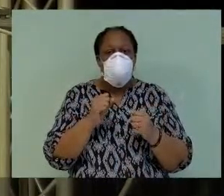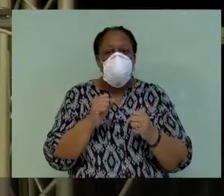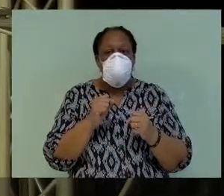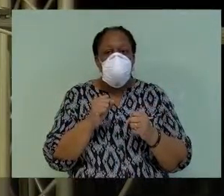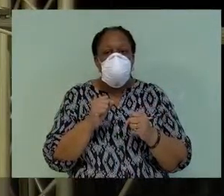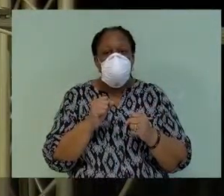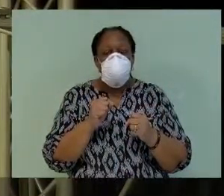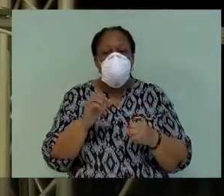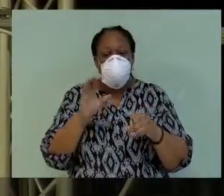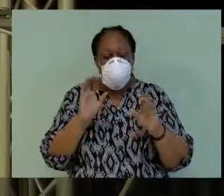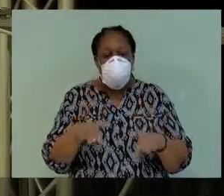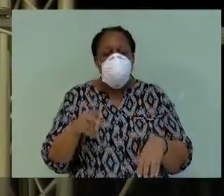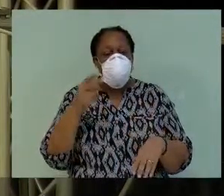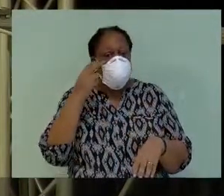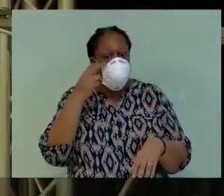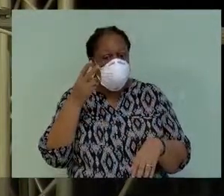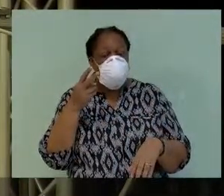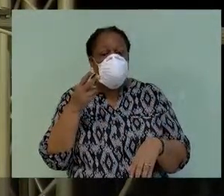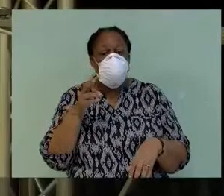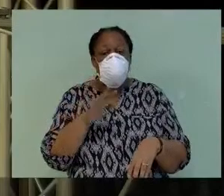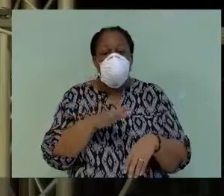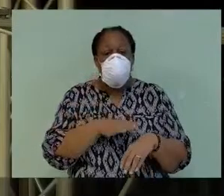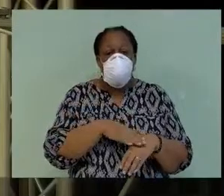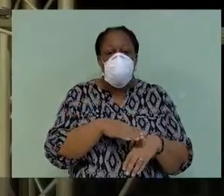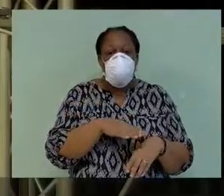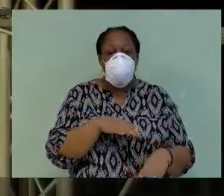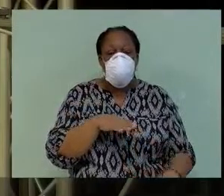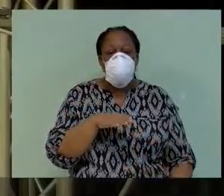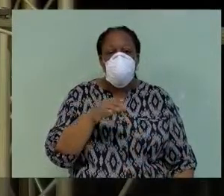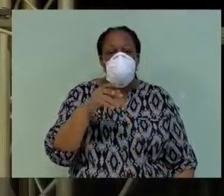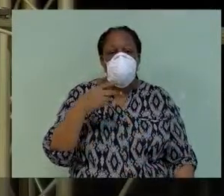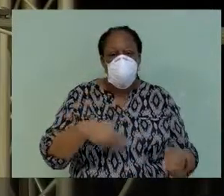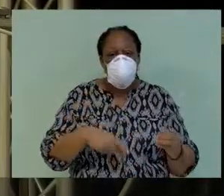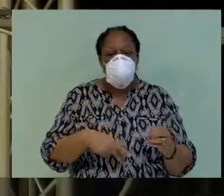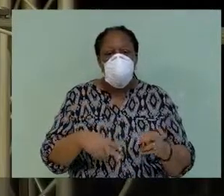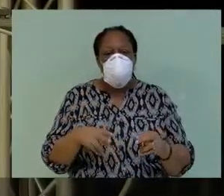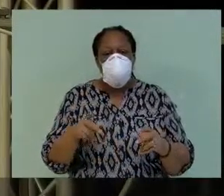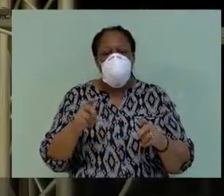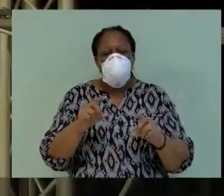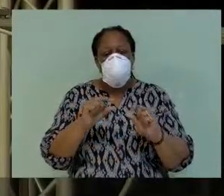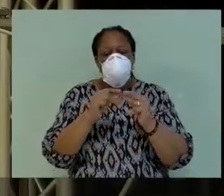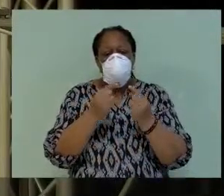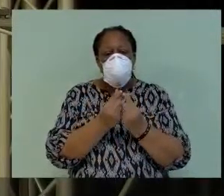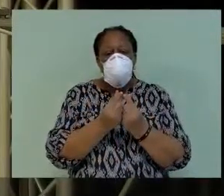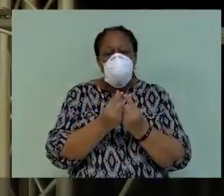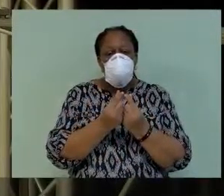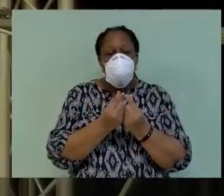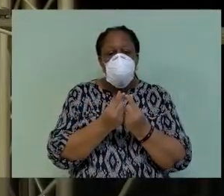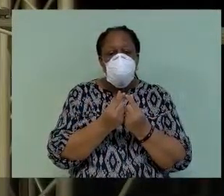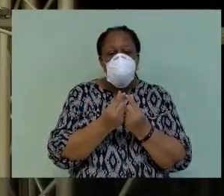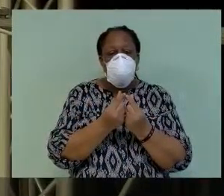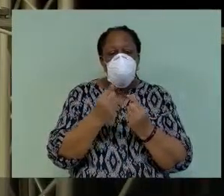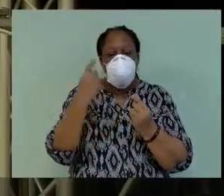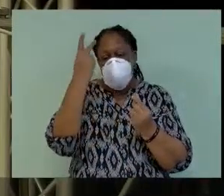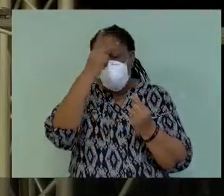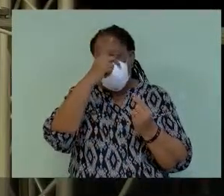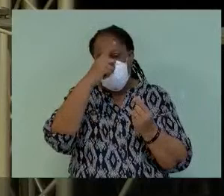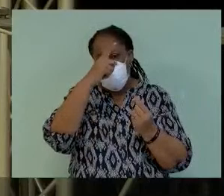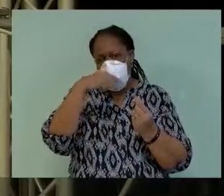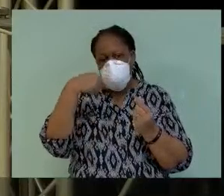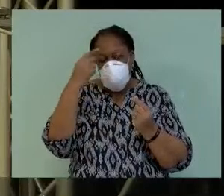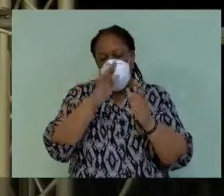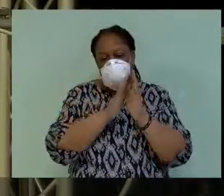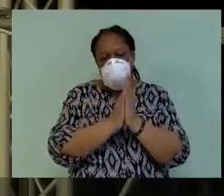Exercises can be accessed through St. Kitts Department of Sports Facebook page.